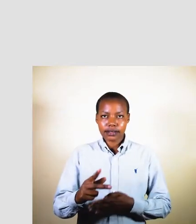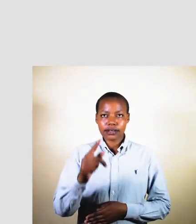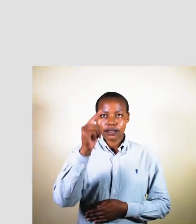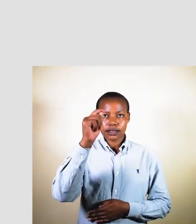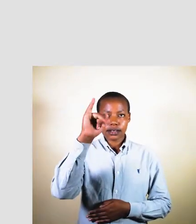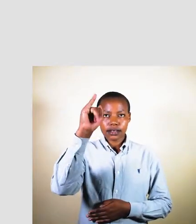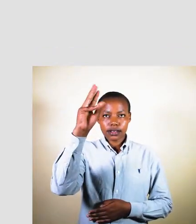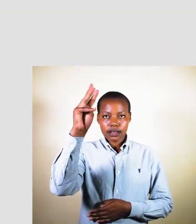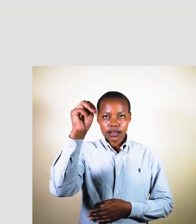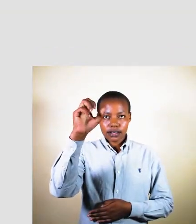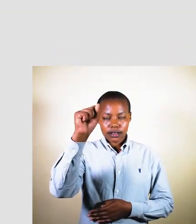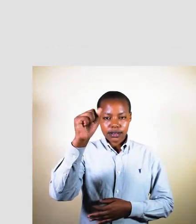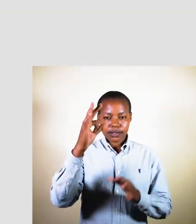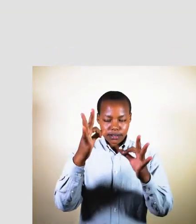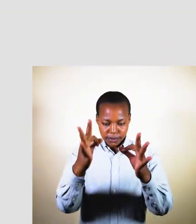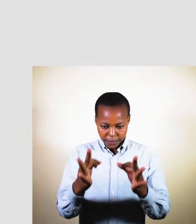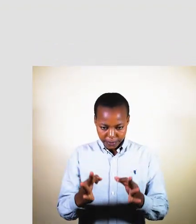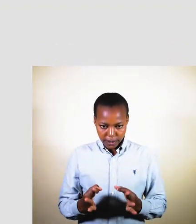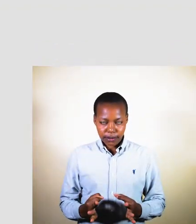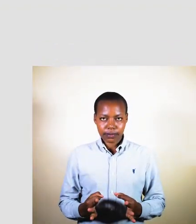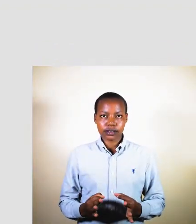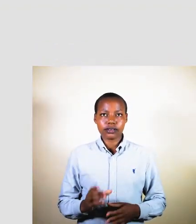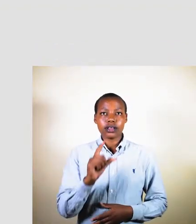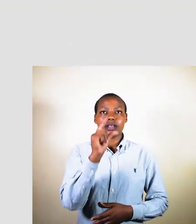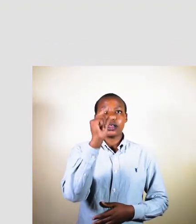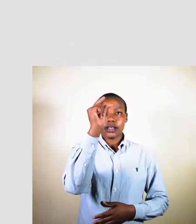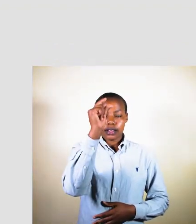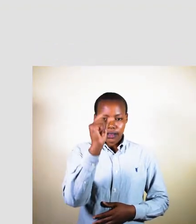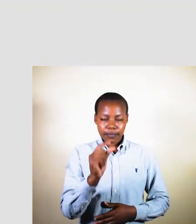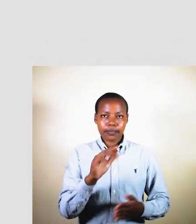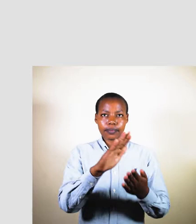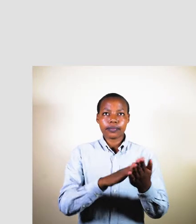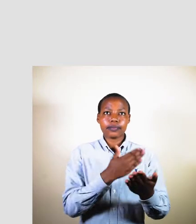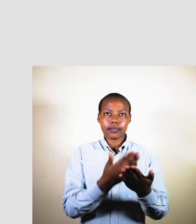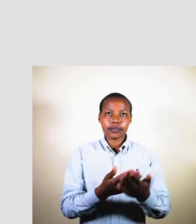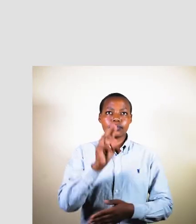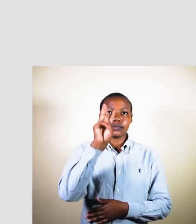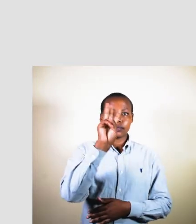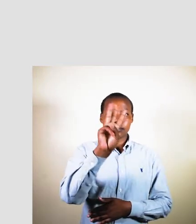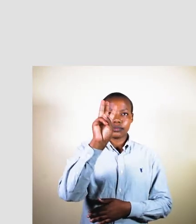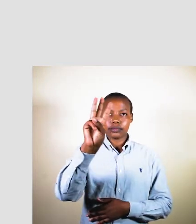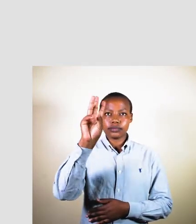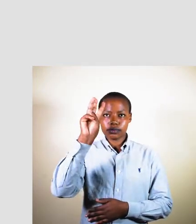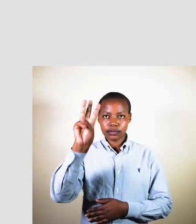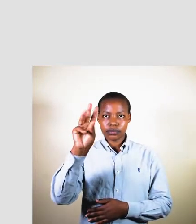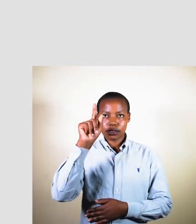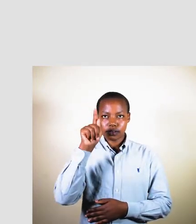Registering a TIMS account. The customer makes an application on